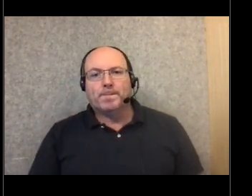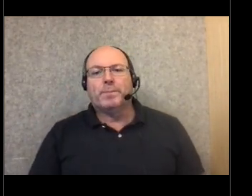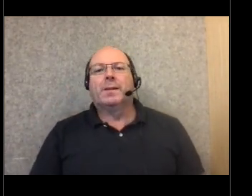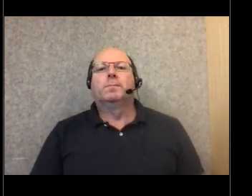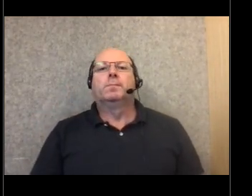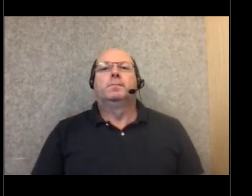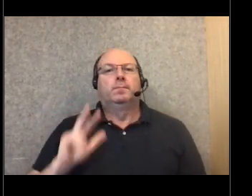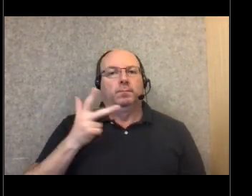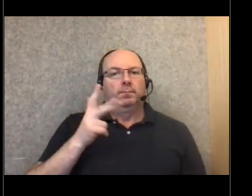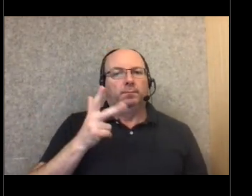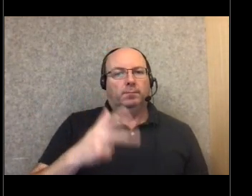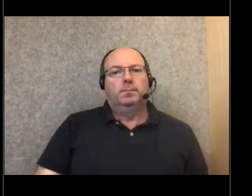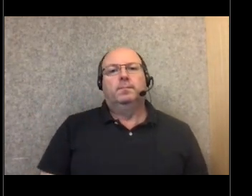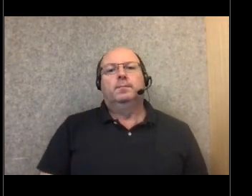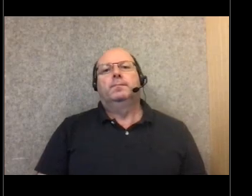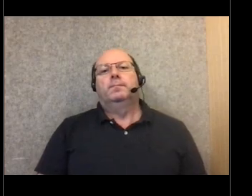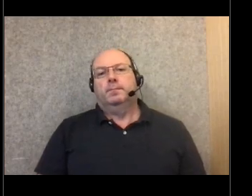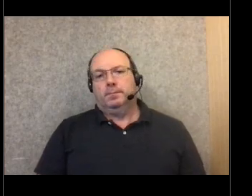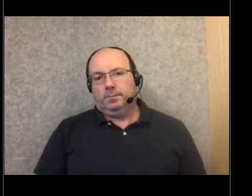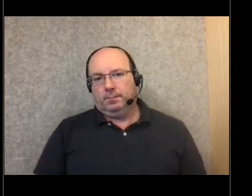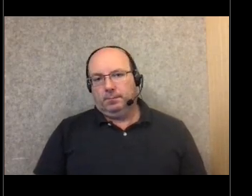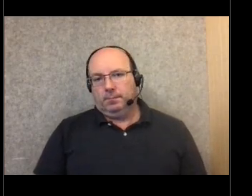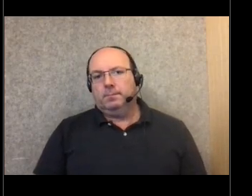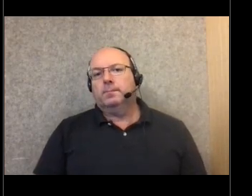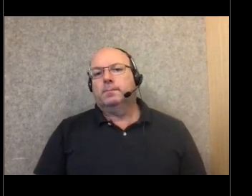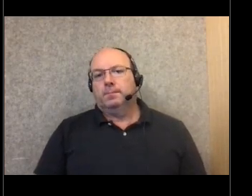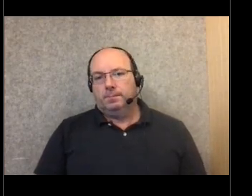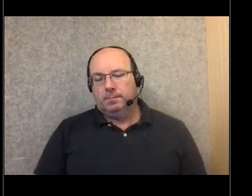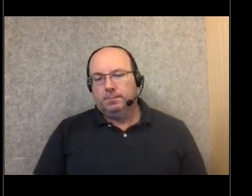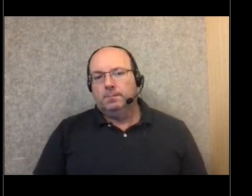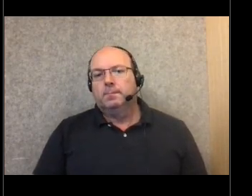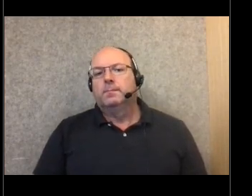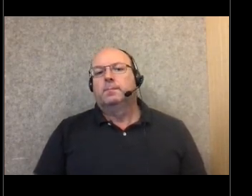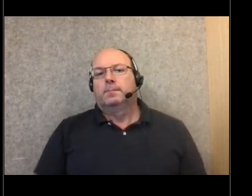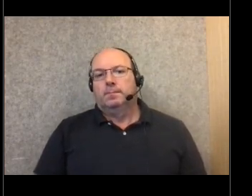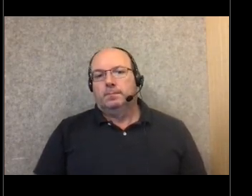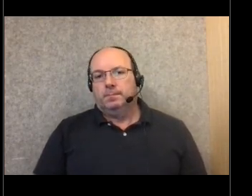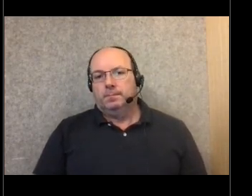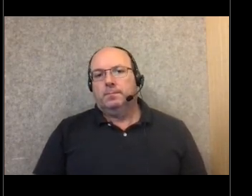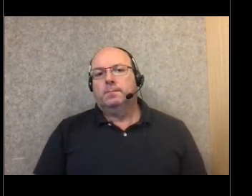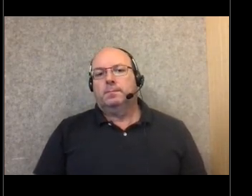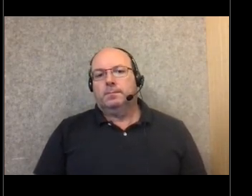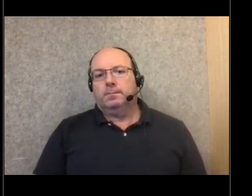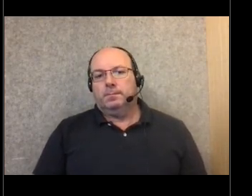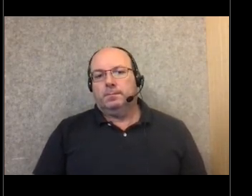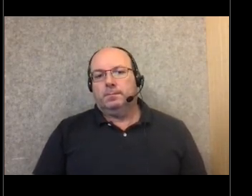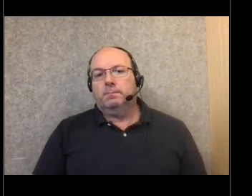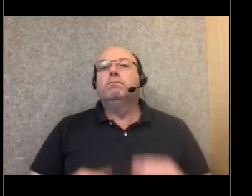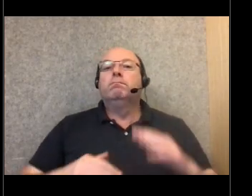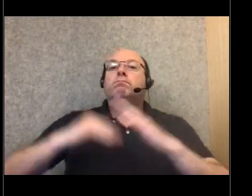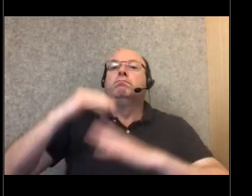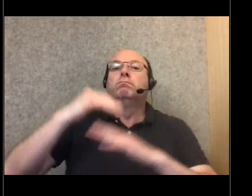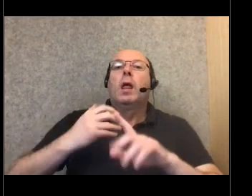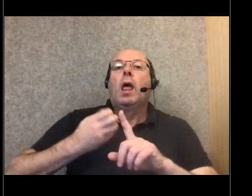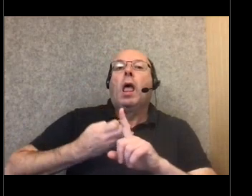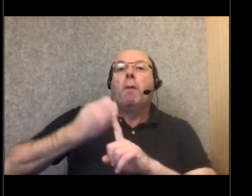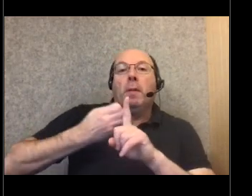Knowledge check 3. Buildings with 1 or more elevators can claim